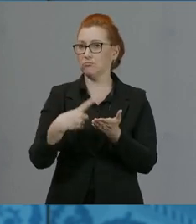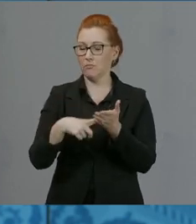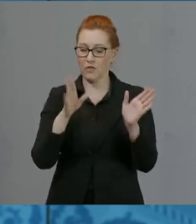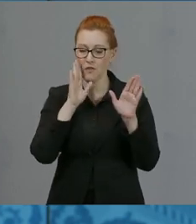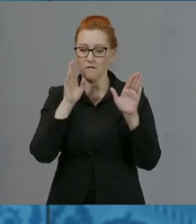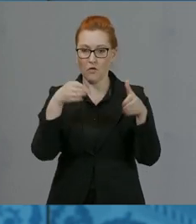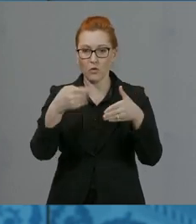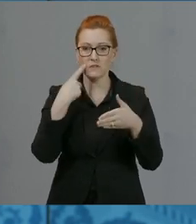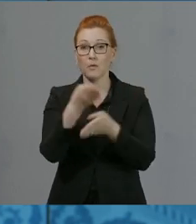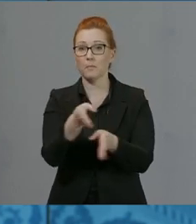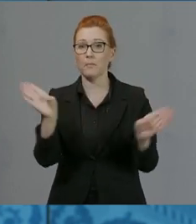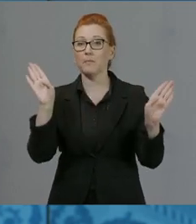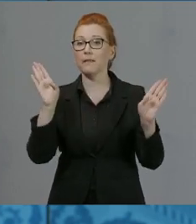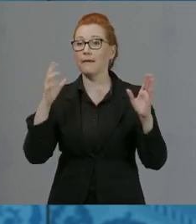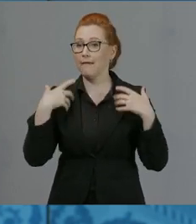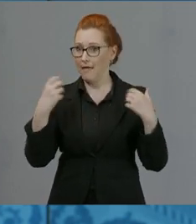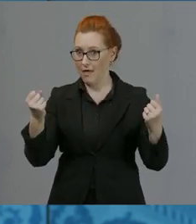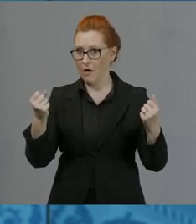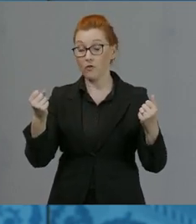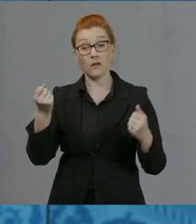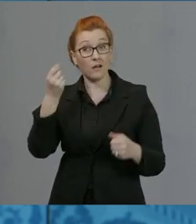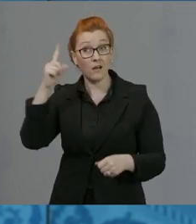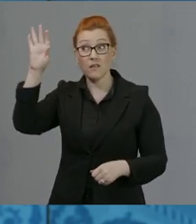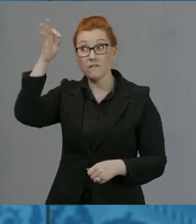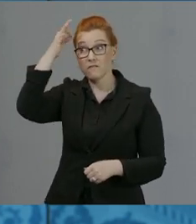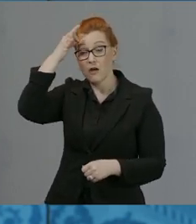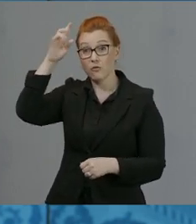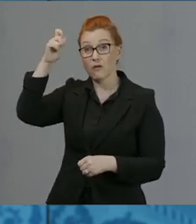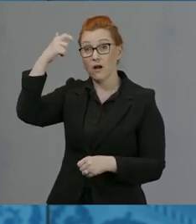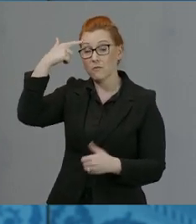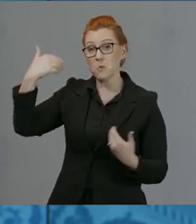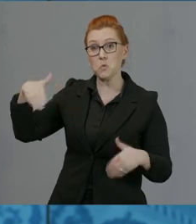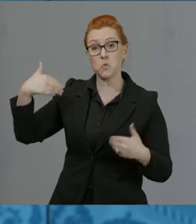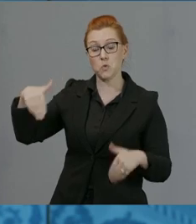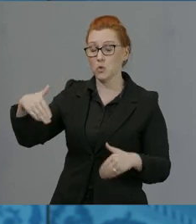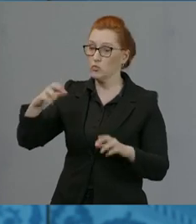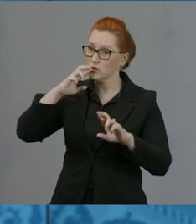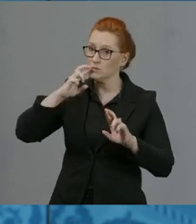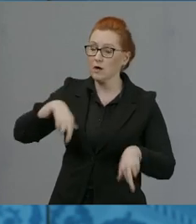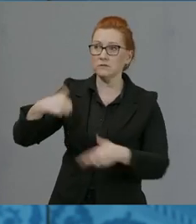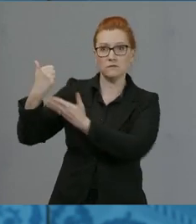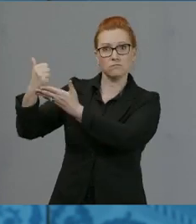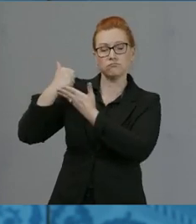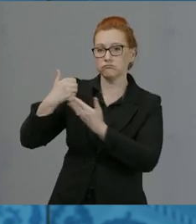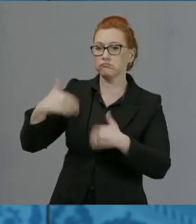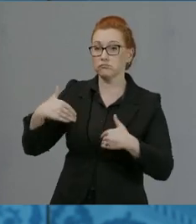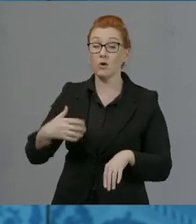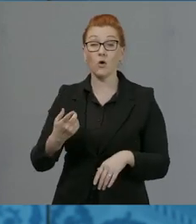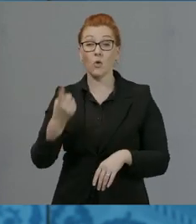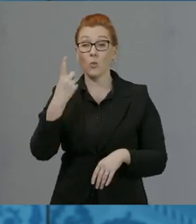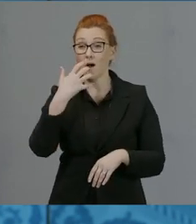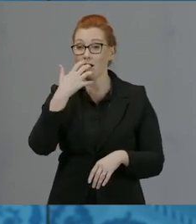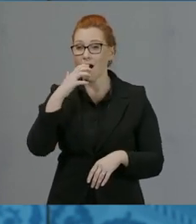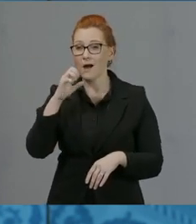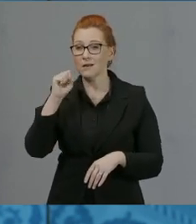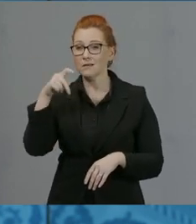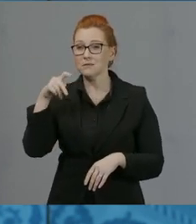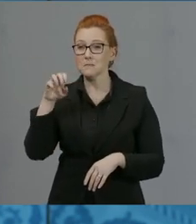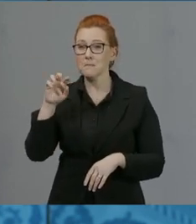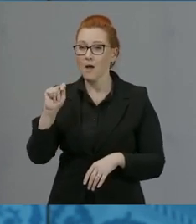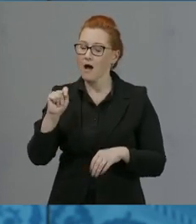be helpful there. And like I said, they've been incredibly responsive. The one hotspot need that we had was Navajo